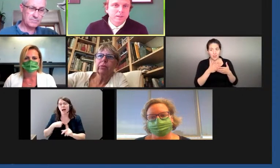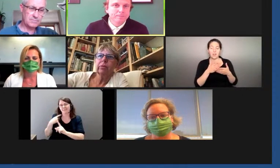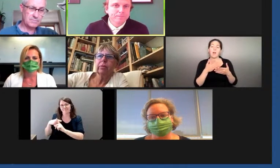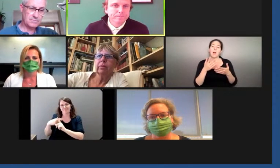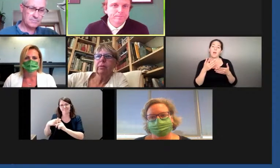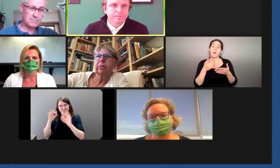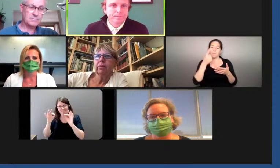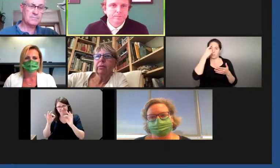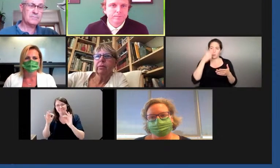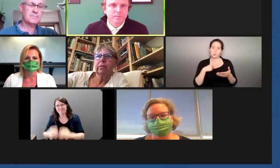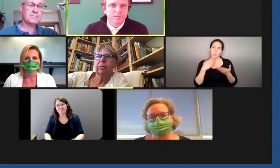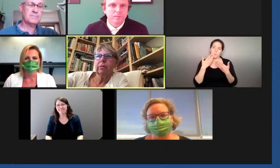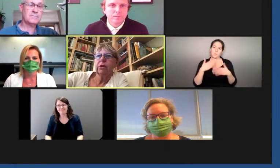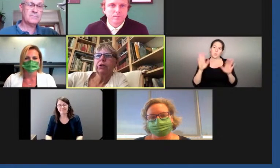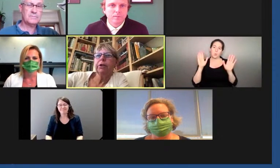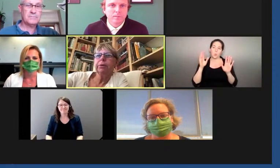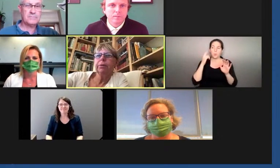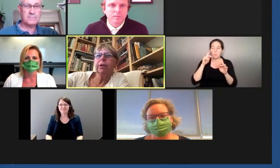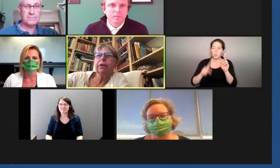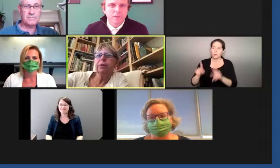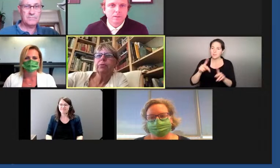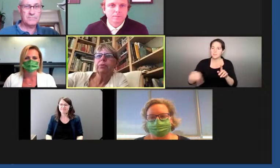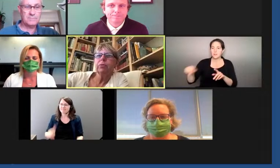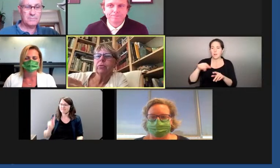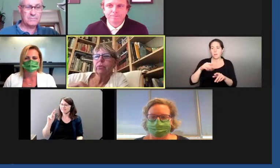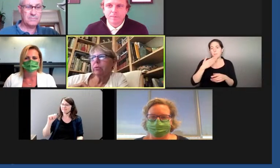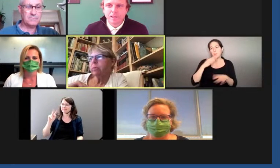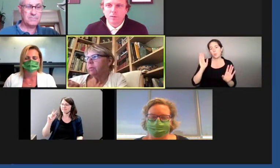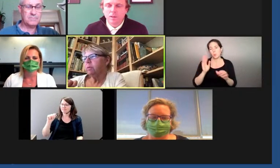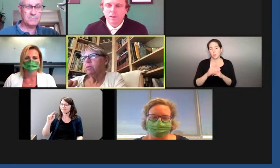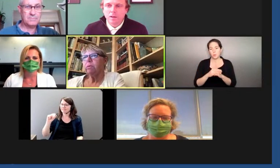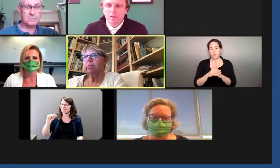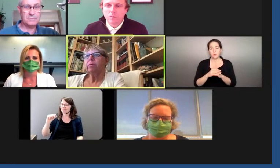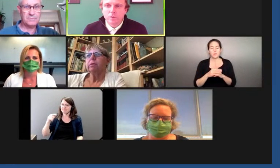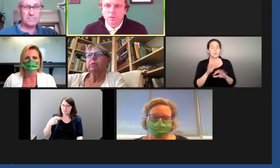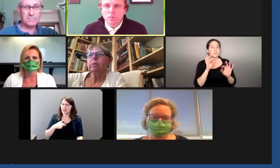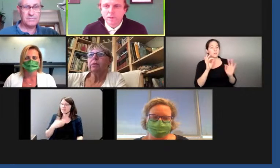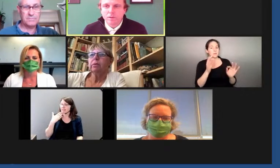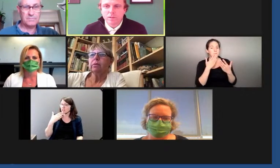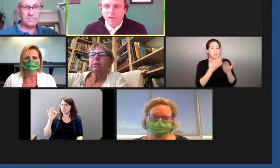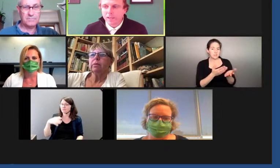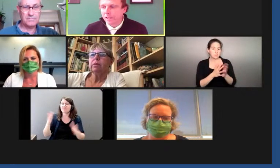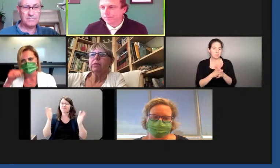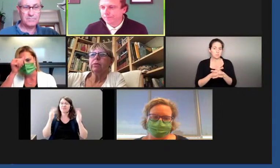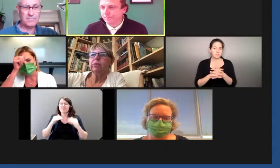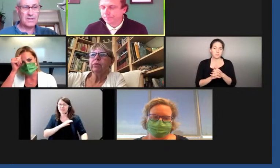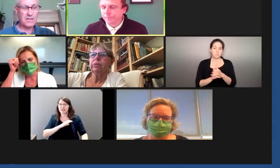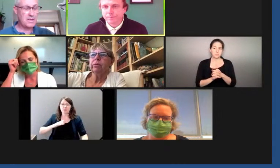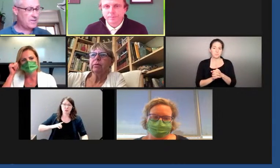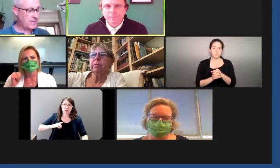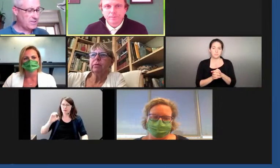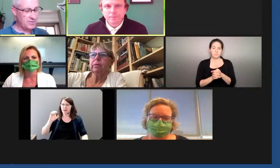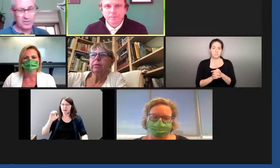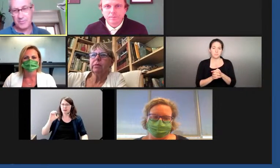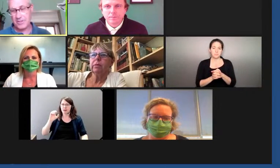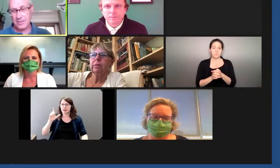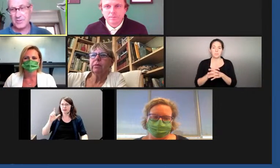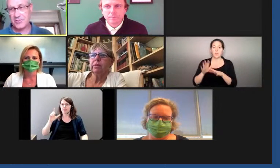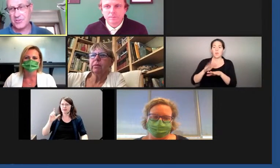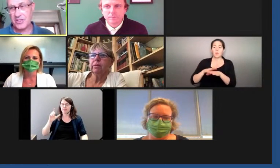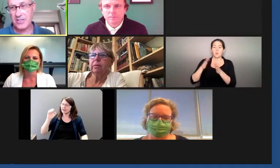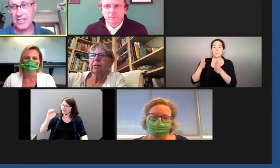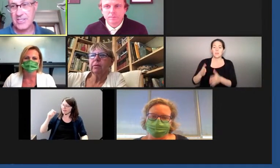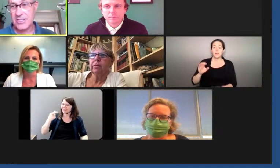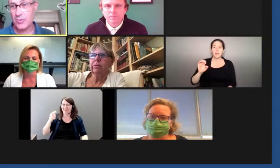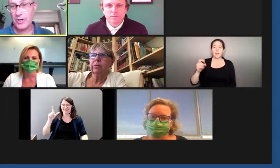things there. Good to hear. Thank you. Thank you. We'll move to Councillor Egline. Thank you,